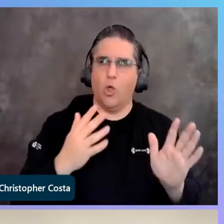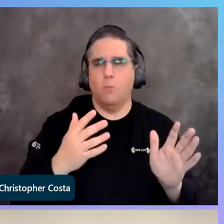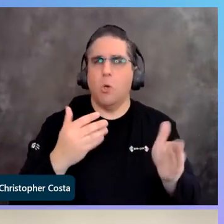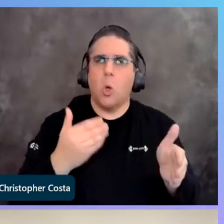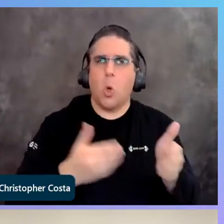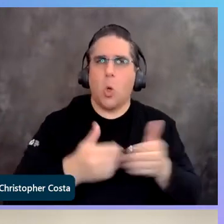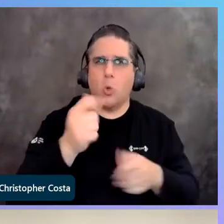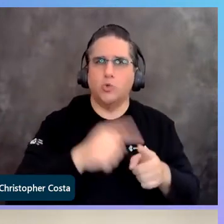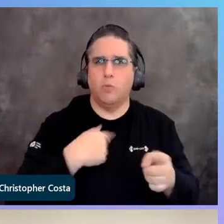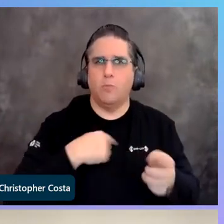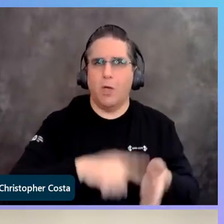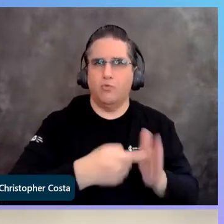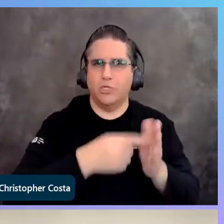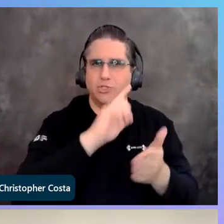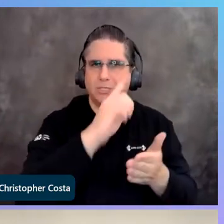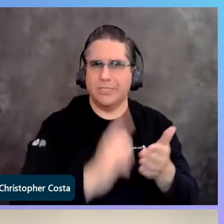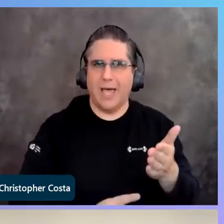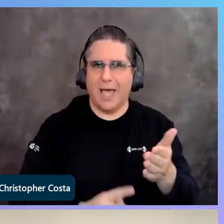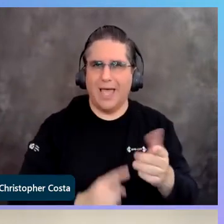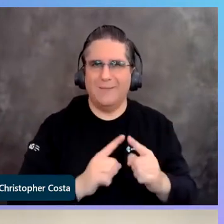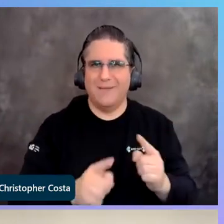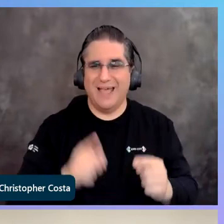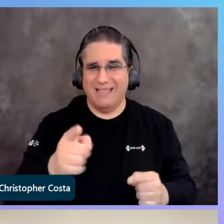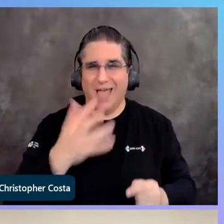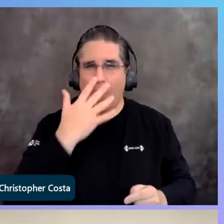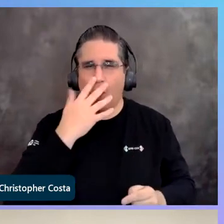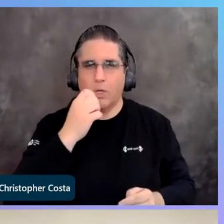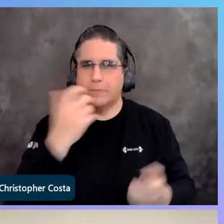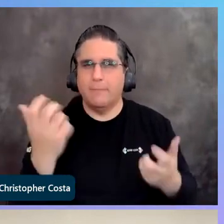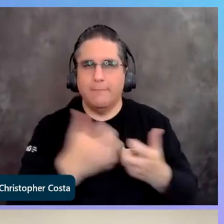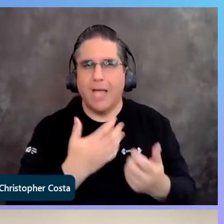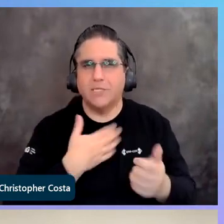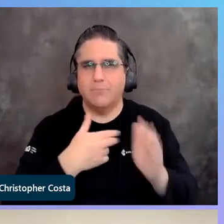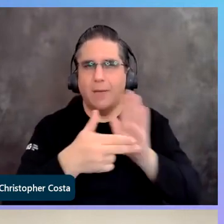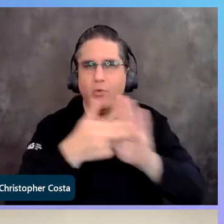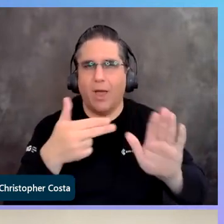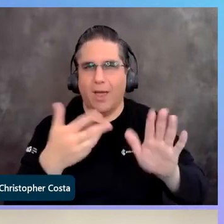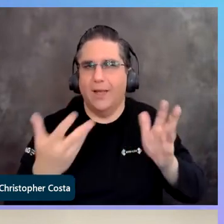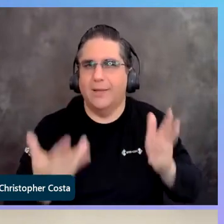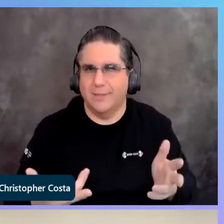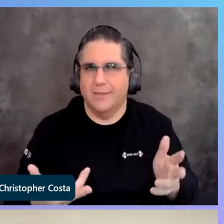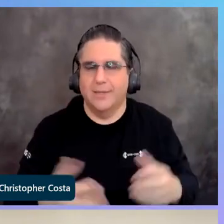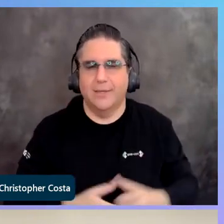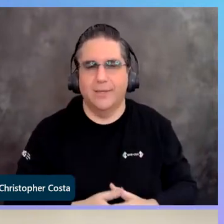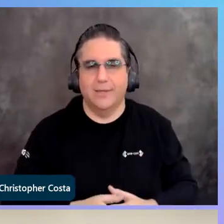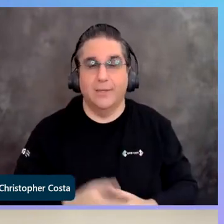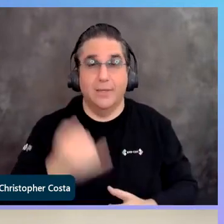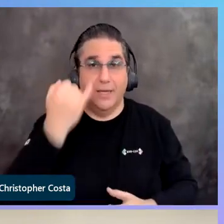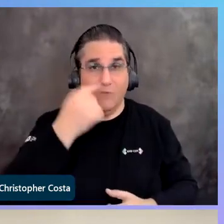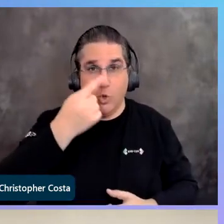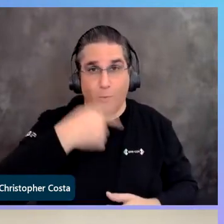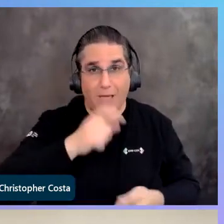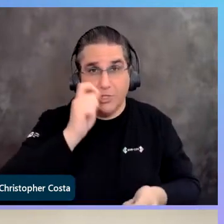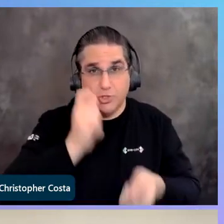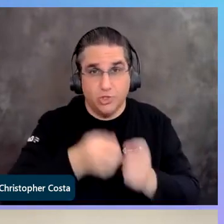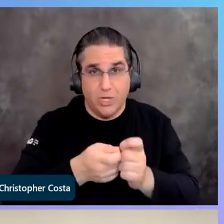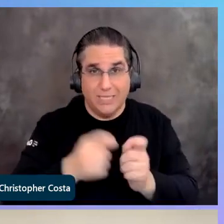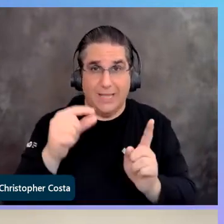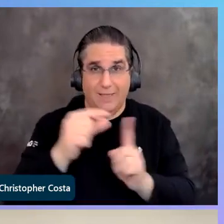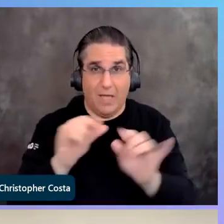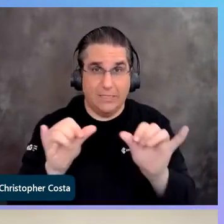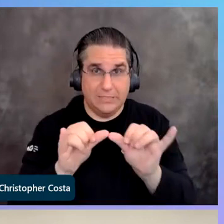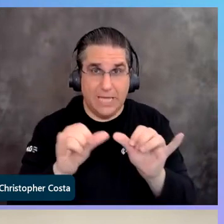but maybe it's using an off-brand color. If I was willing to change the font size to maintain the color